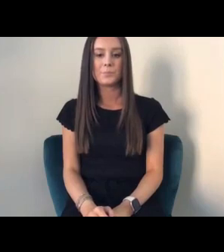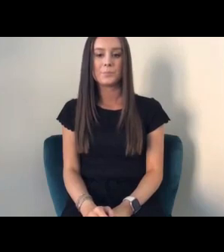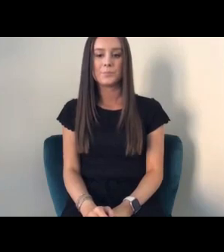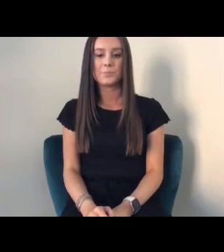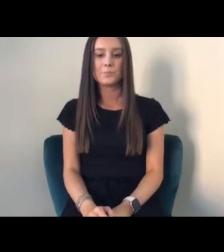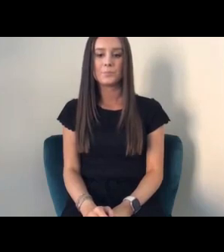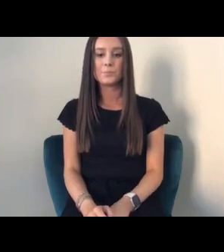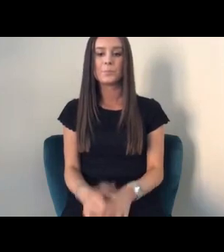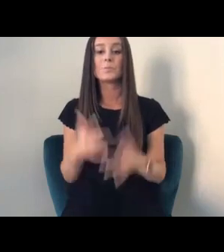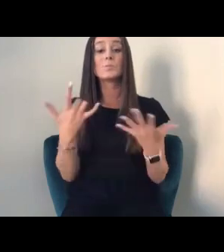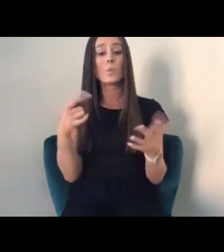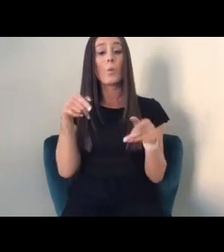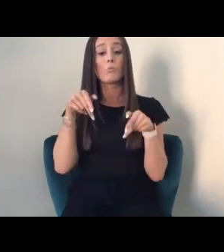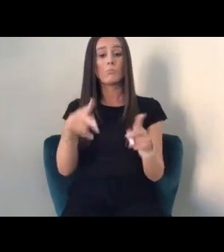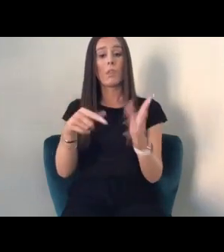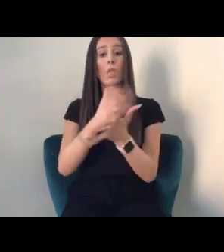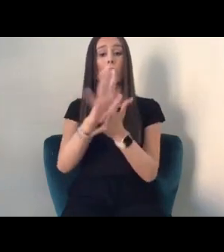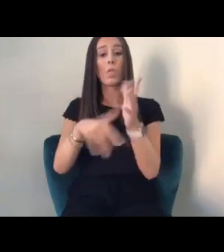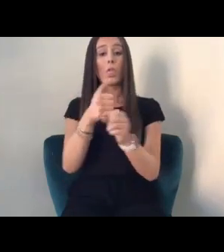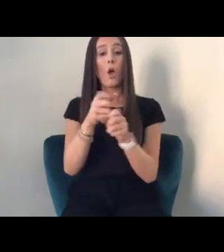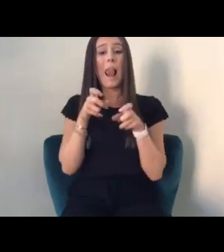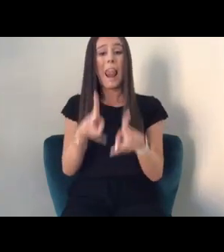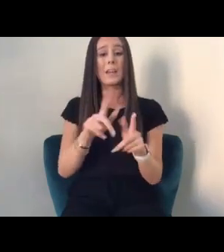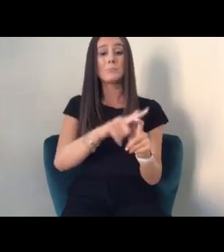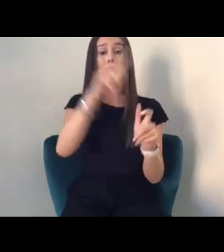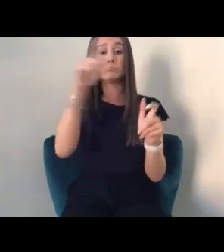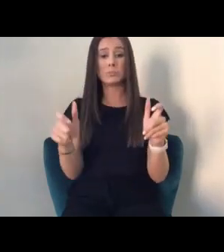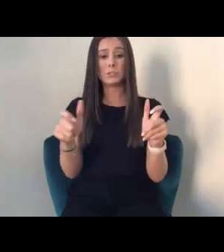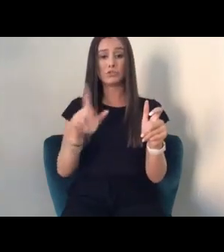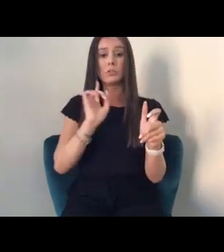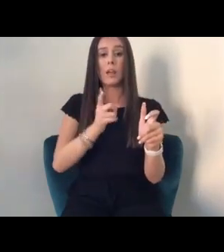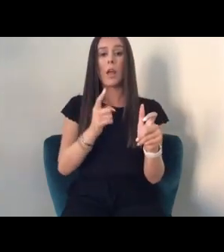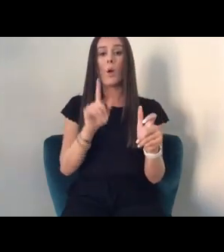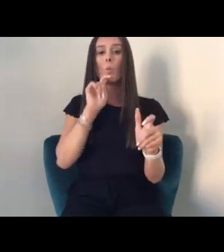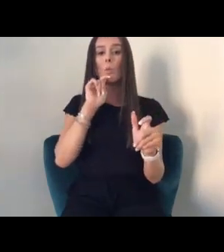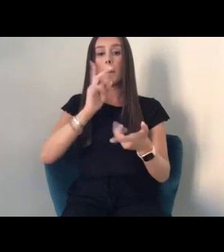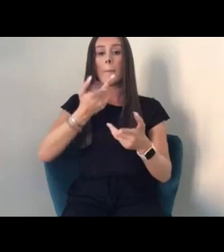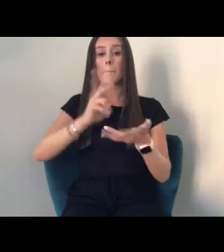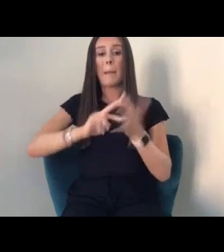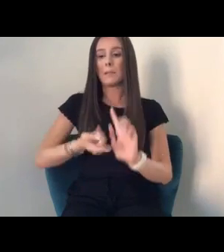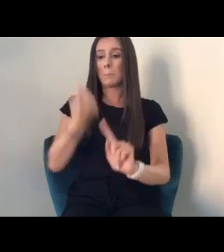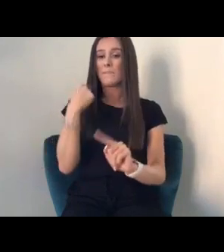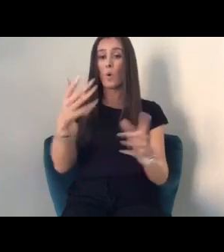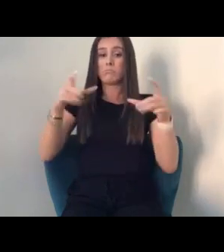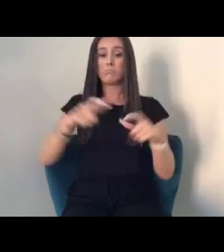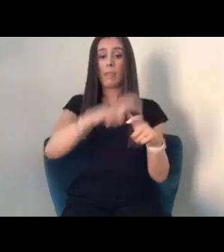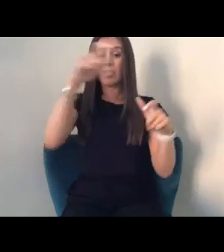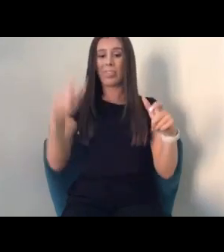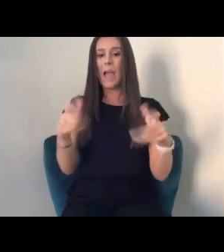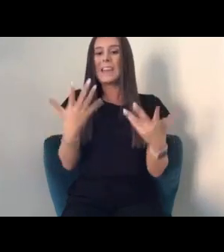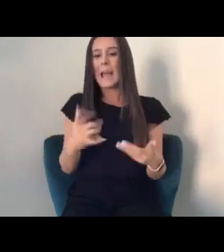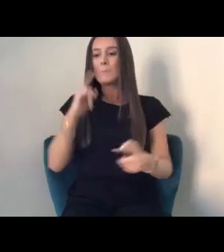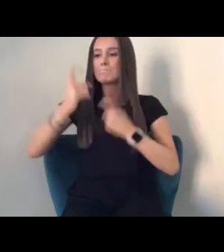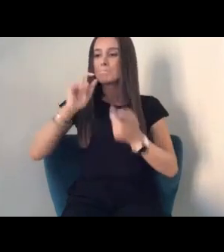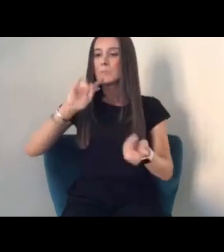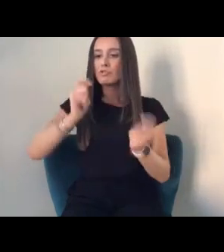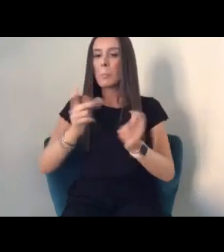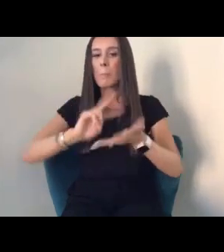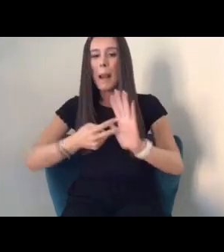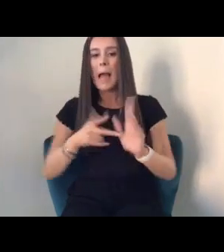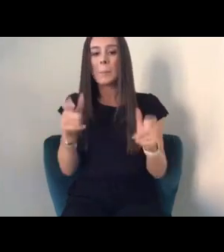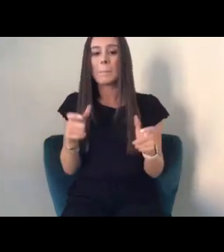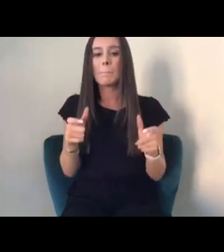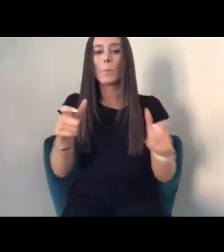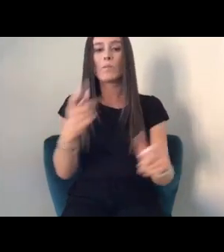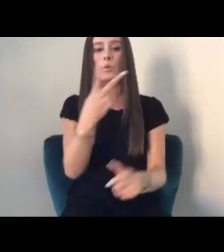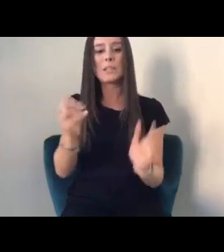So Thong Lane Bridge over Lower Thames Crossing, it will be moving 20 metres north to avoid clashing with the proposed gantry and to allow